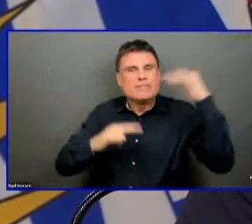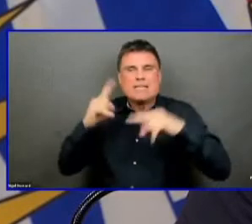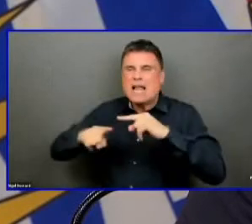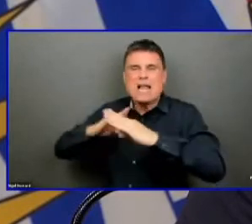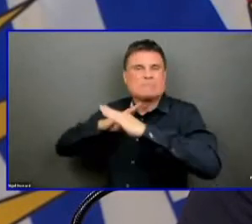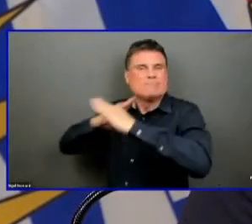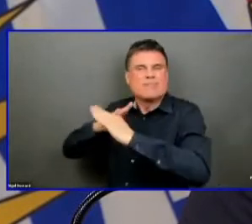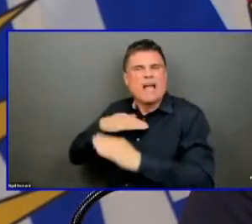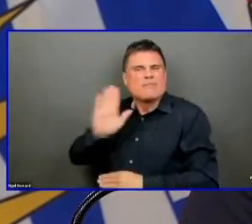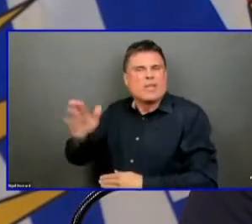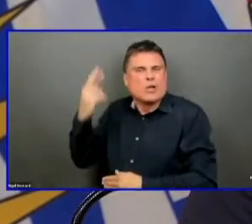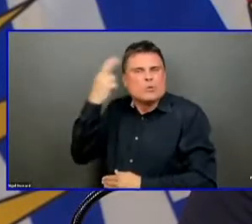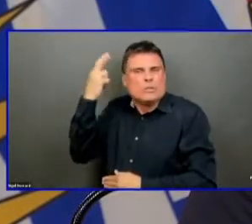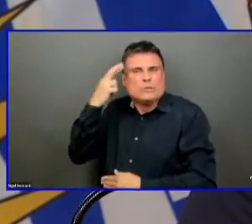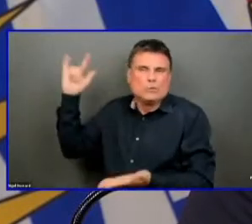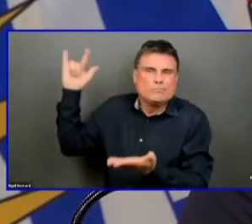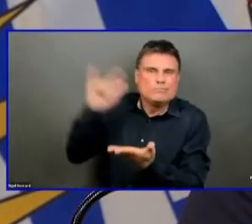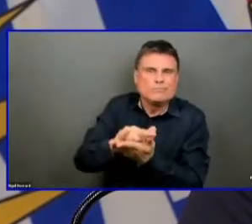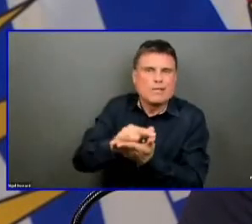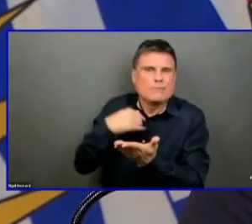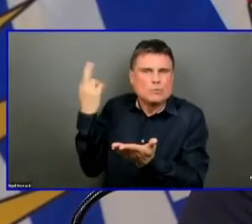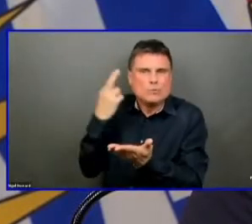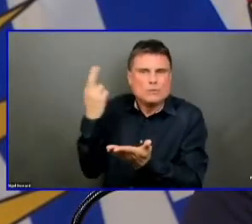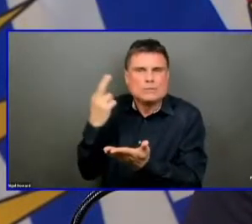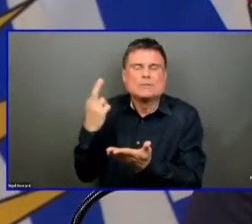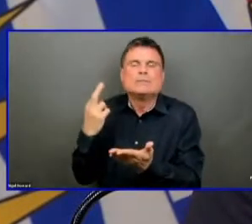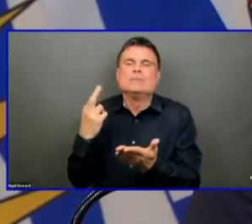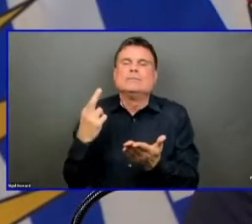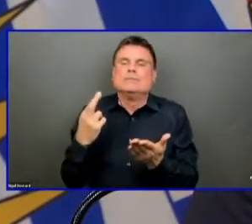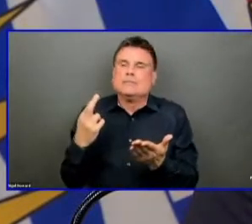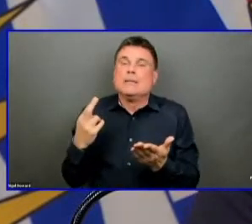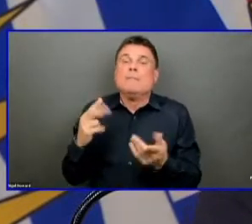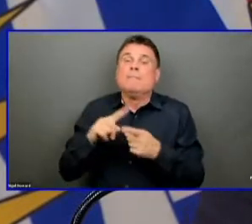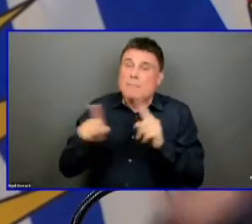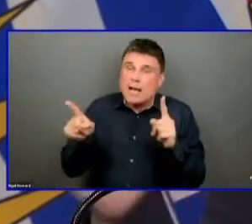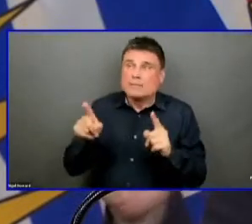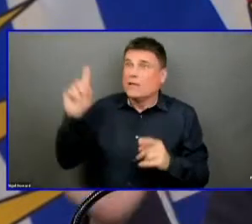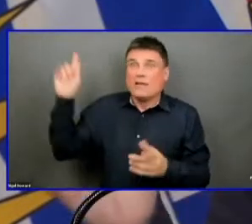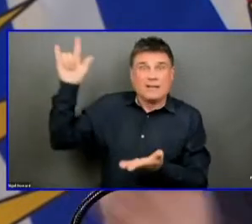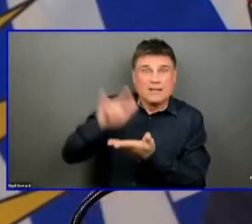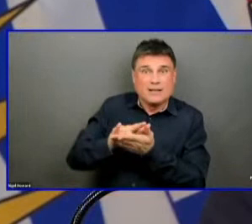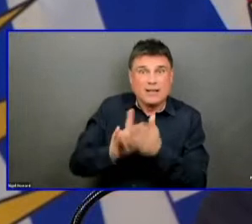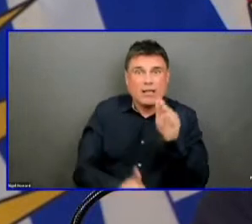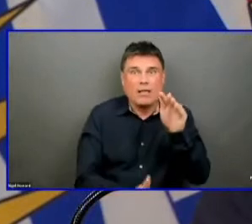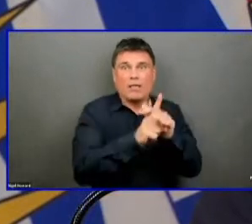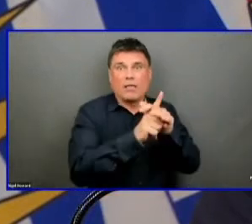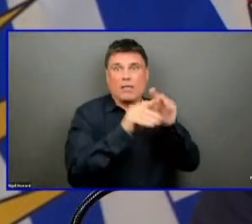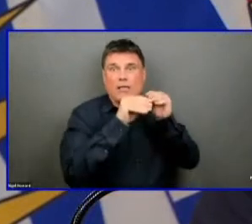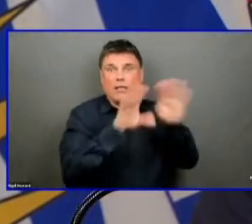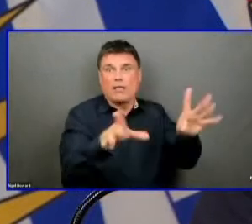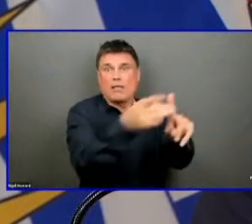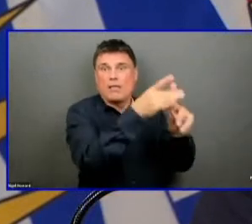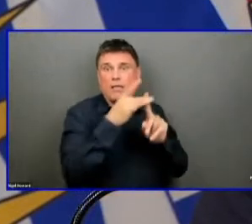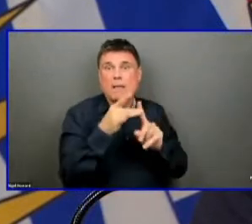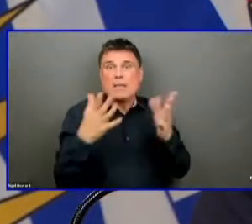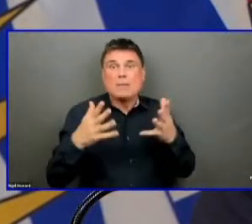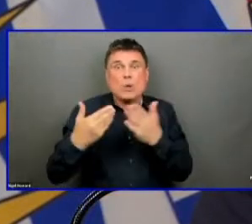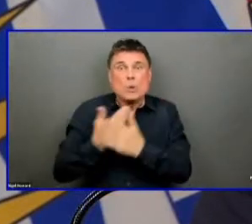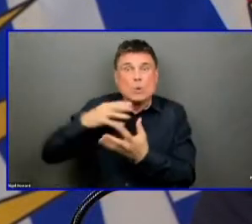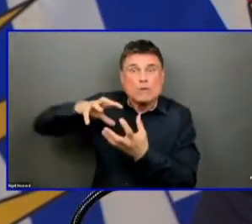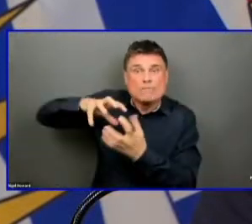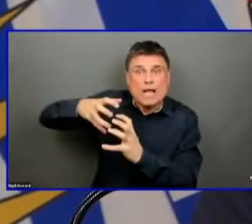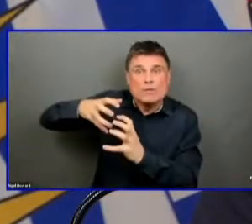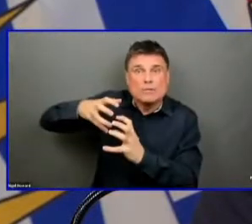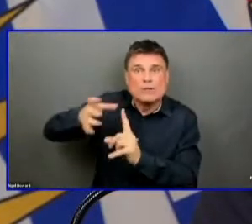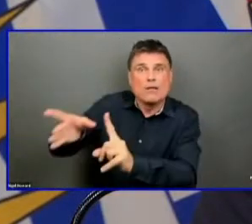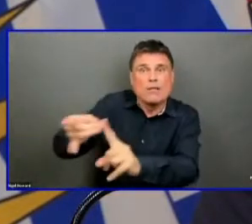to introductions of new variants, and that is why we've modified our surveillance strategy to make sure we